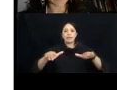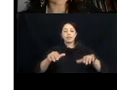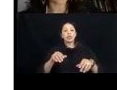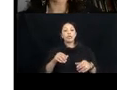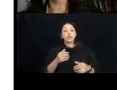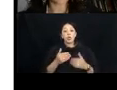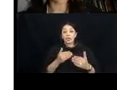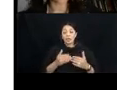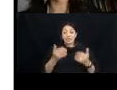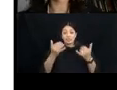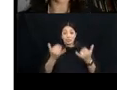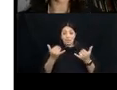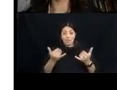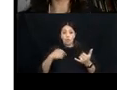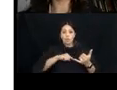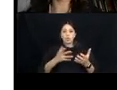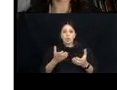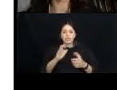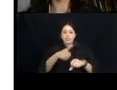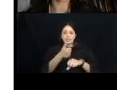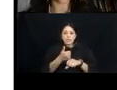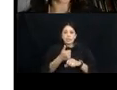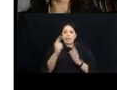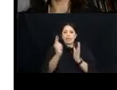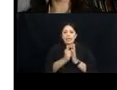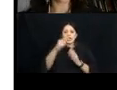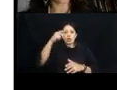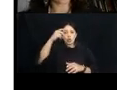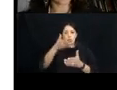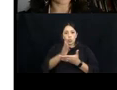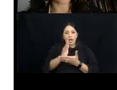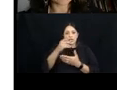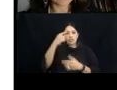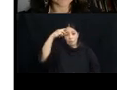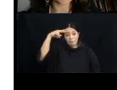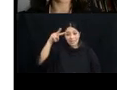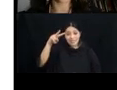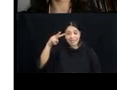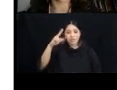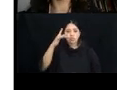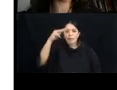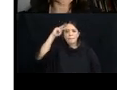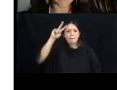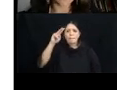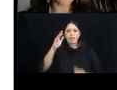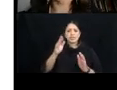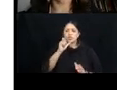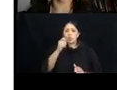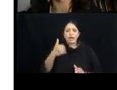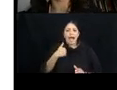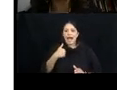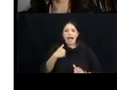legal rights of Mexicans, as Mexicans have not had political representation, as they have been denied